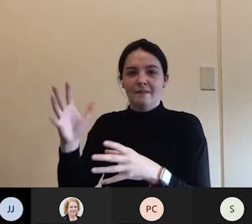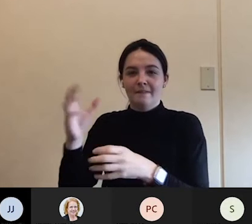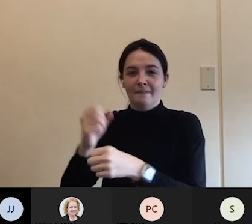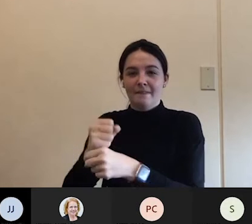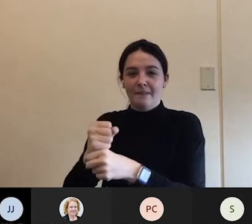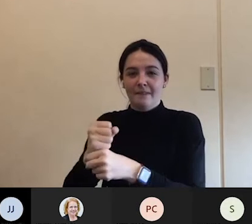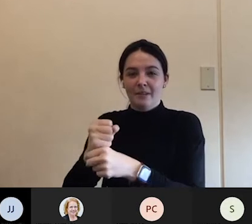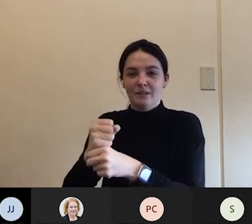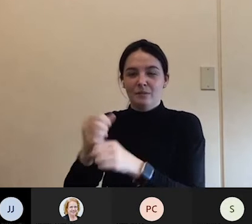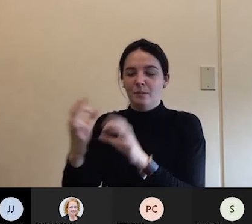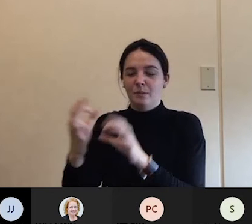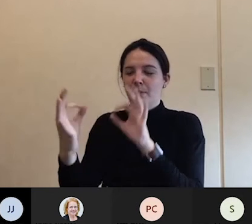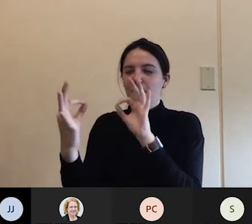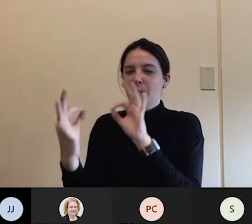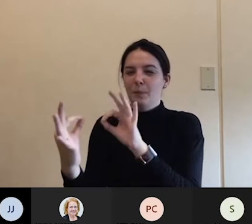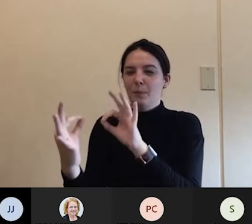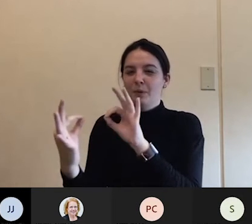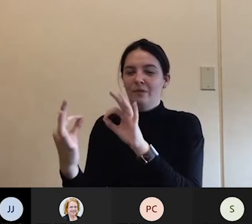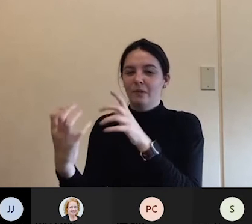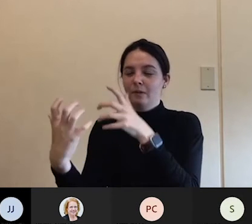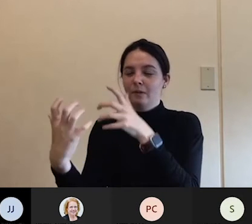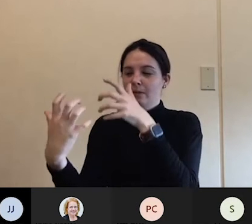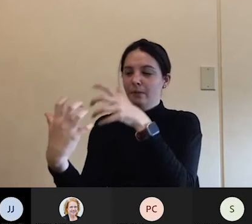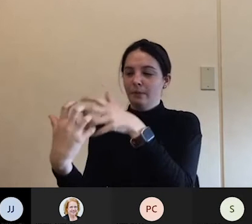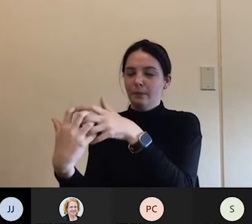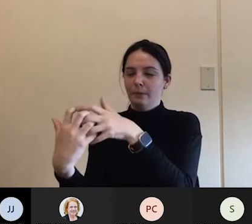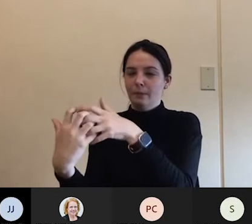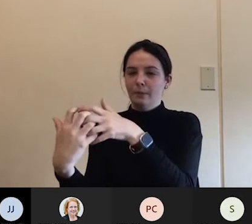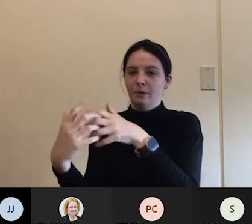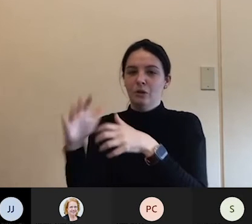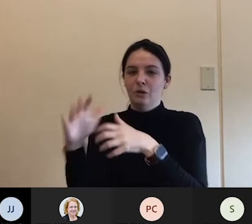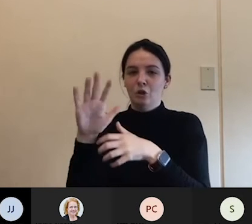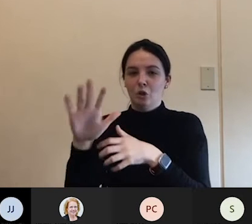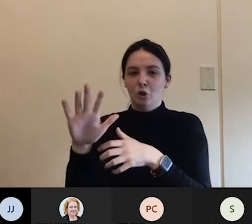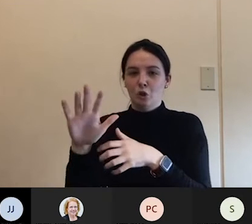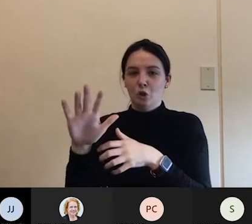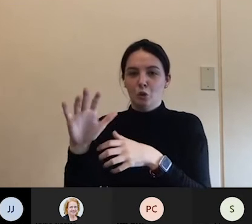bottle. Okay.